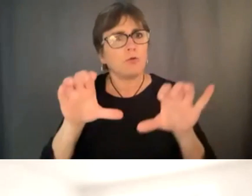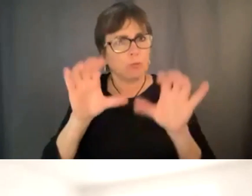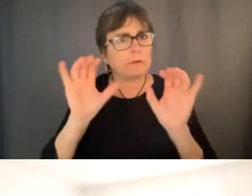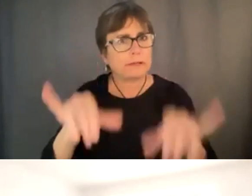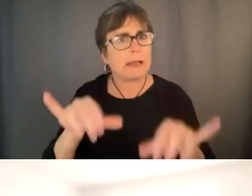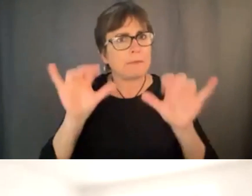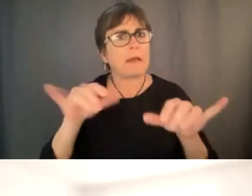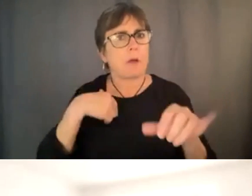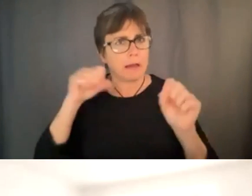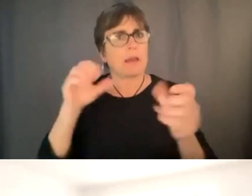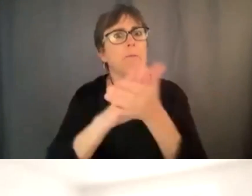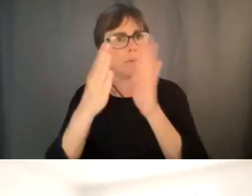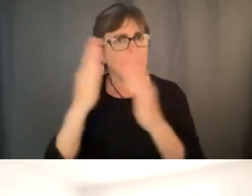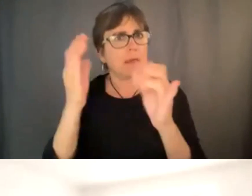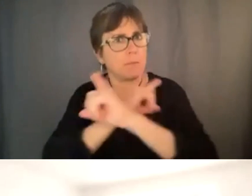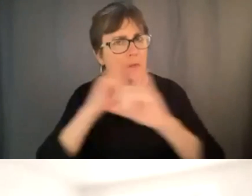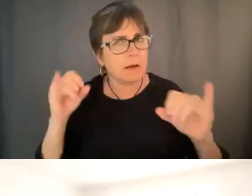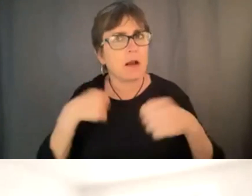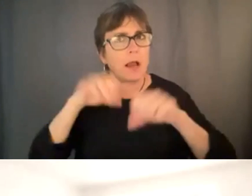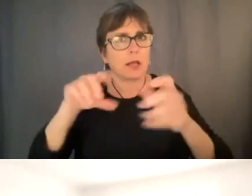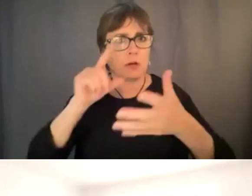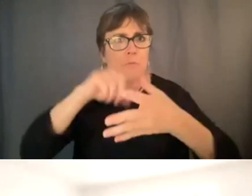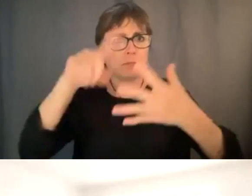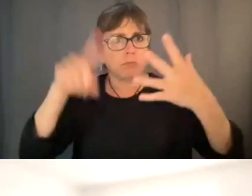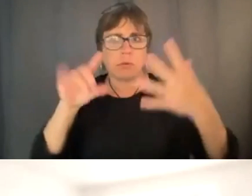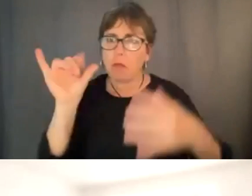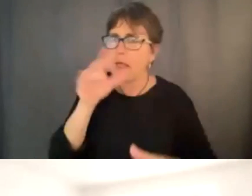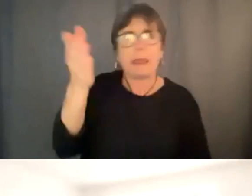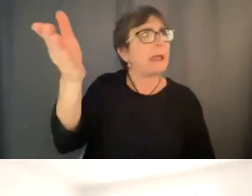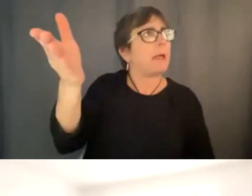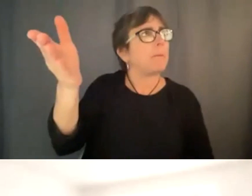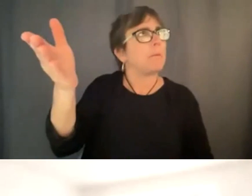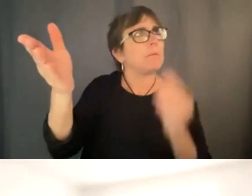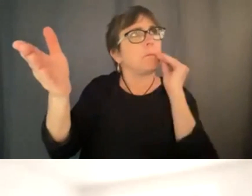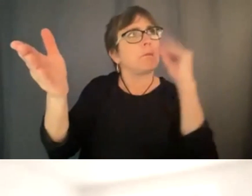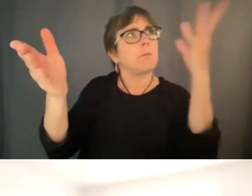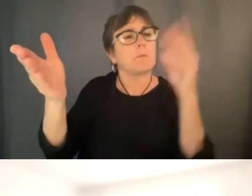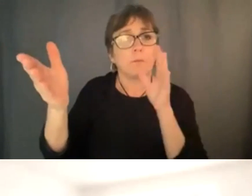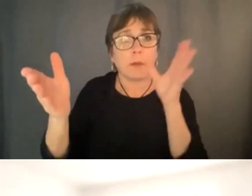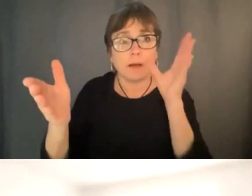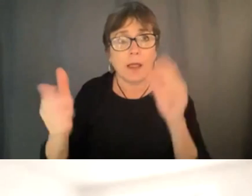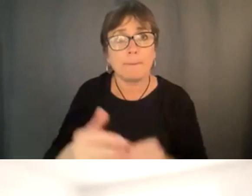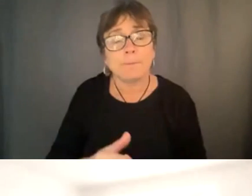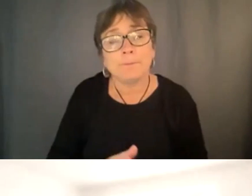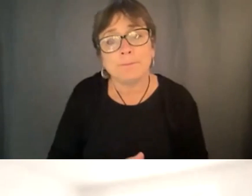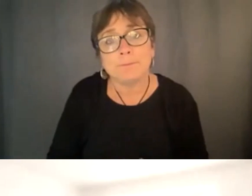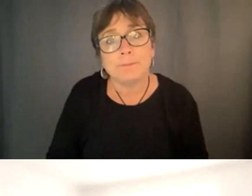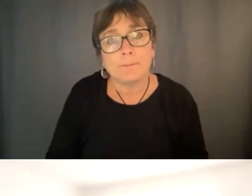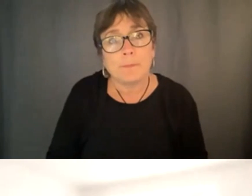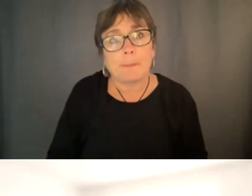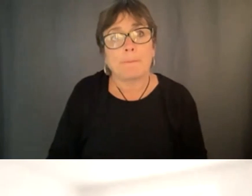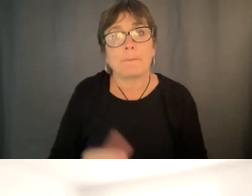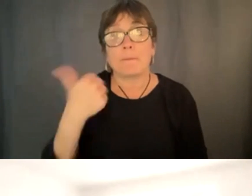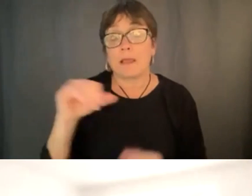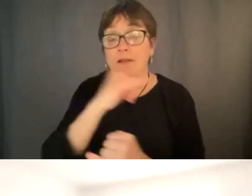do similar things. So those examples go a really long way. So that's right. Any